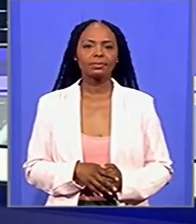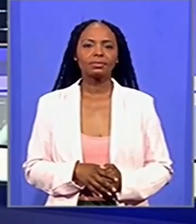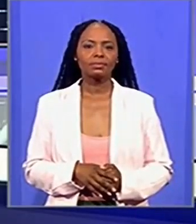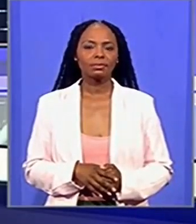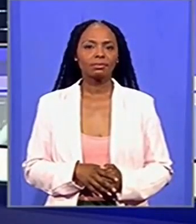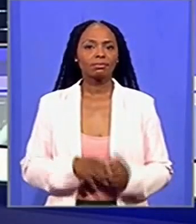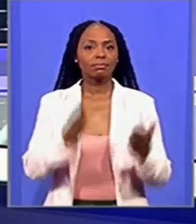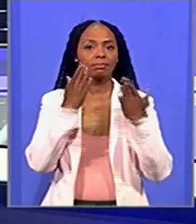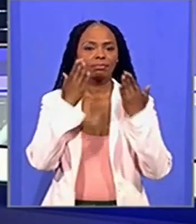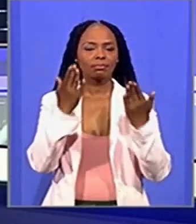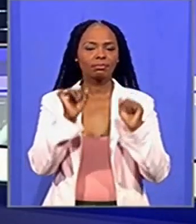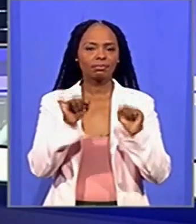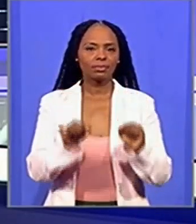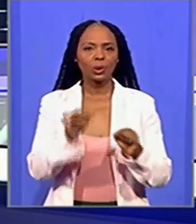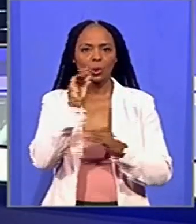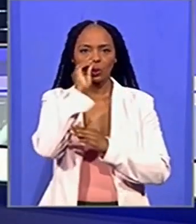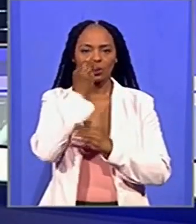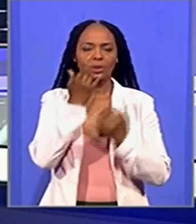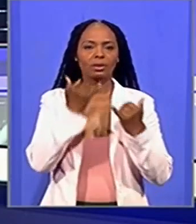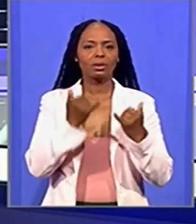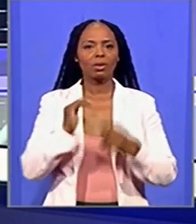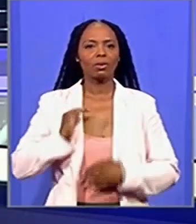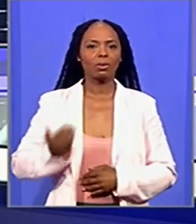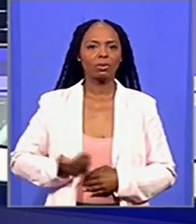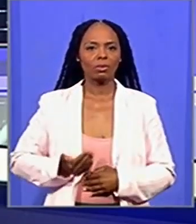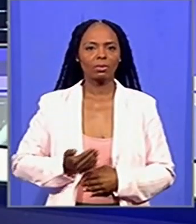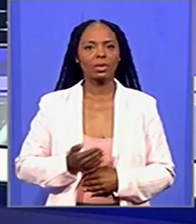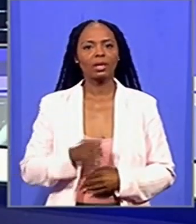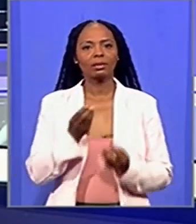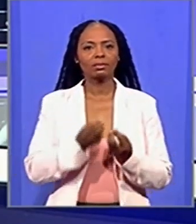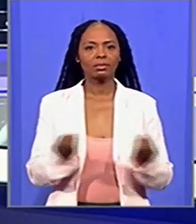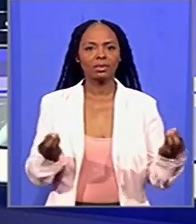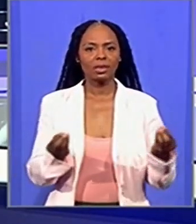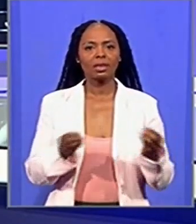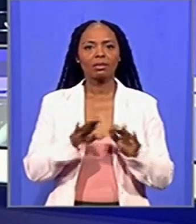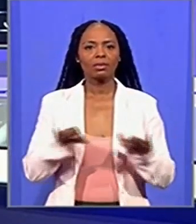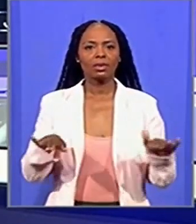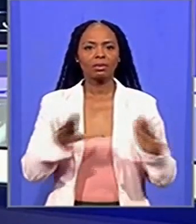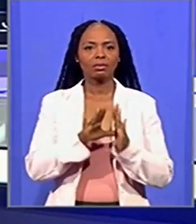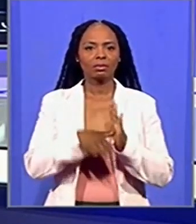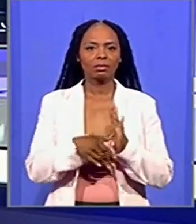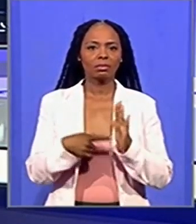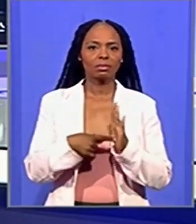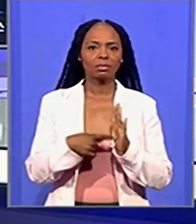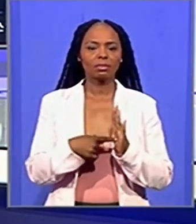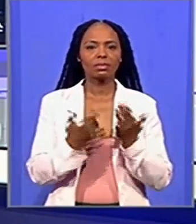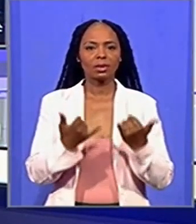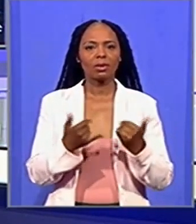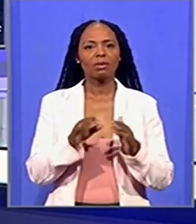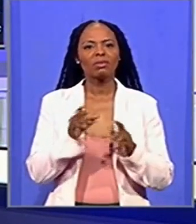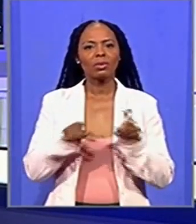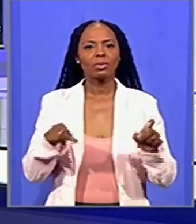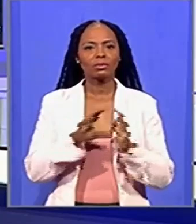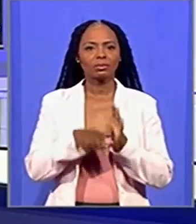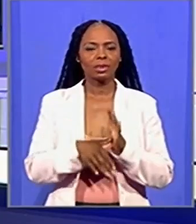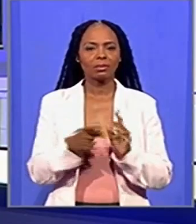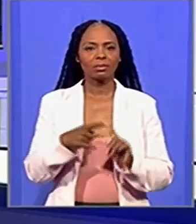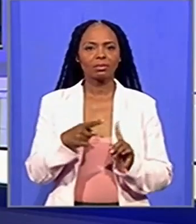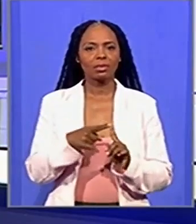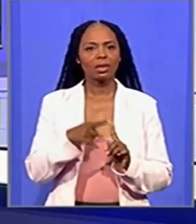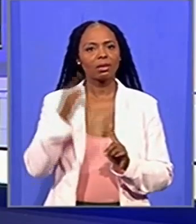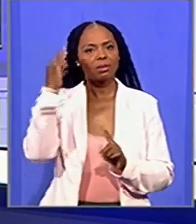Re dithagola semmuso ka ditaba tse reng letona la basadi bana le batho ba qhwadileng le batho ba phelang ka boqhwala Nkosazana Dlamini Zuma